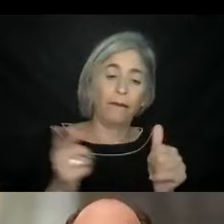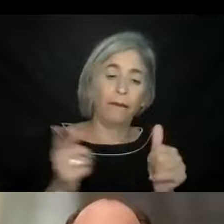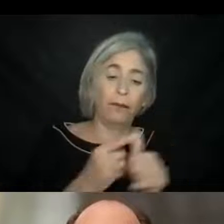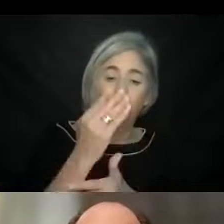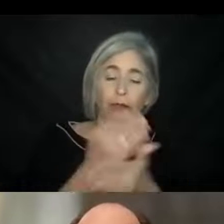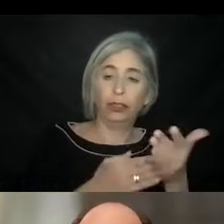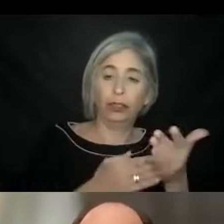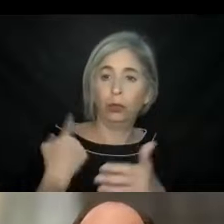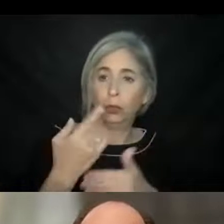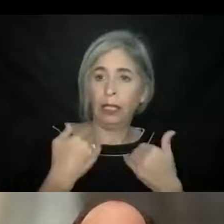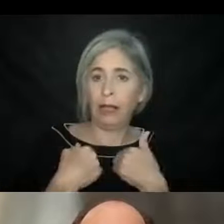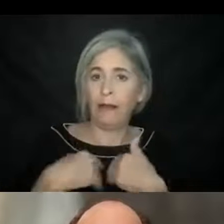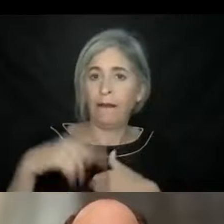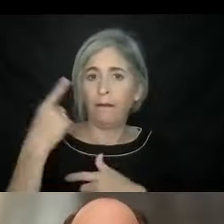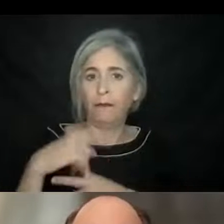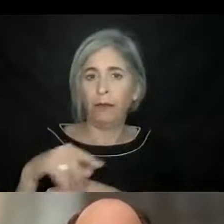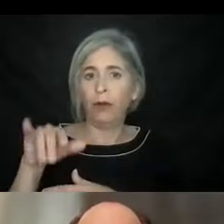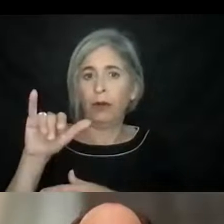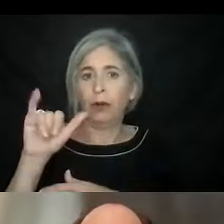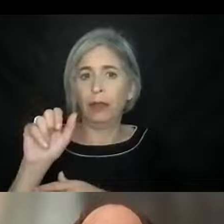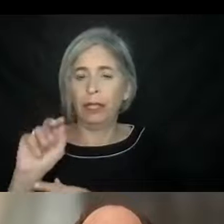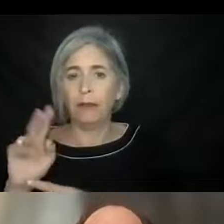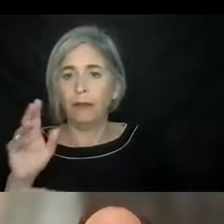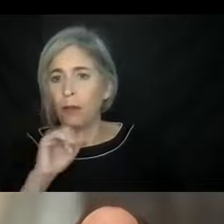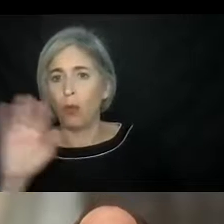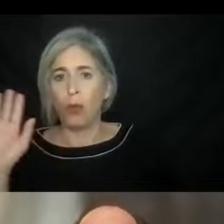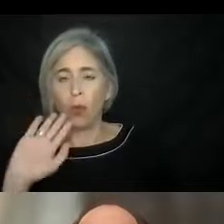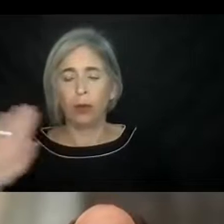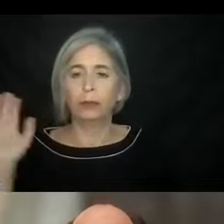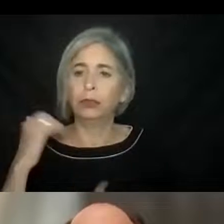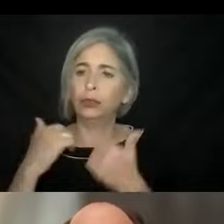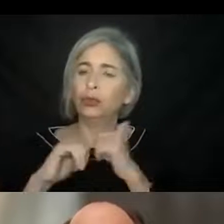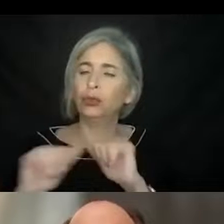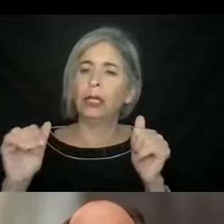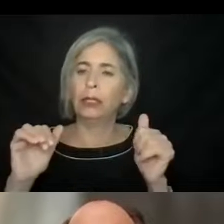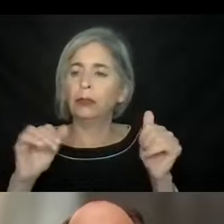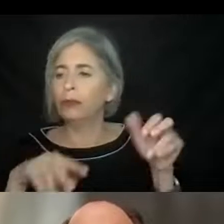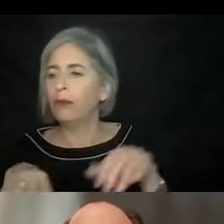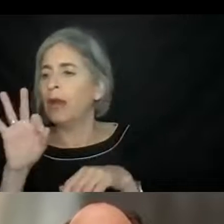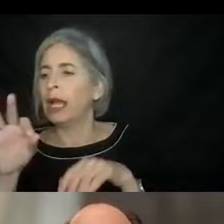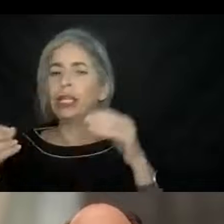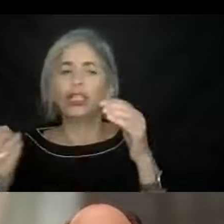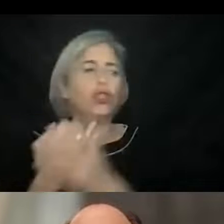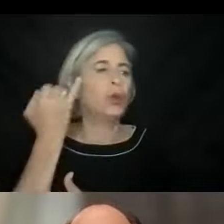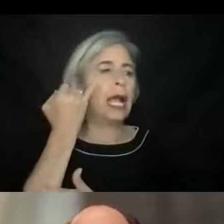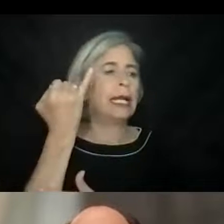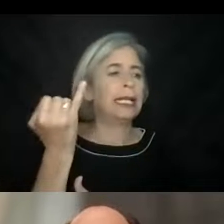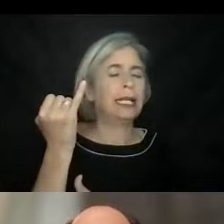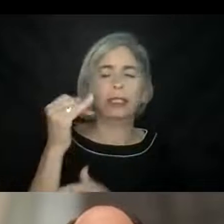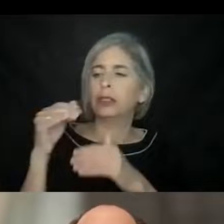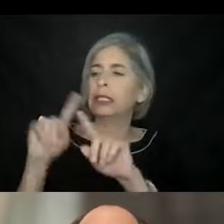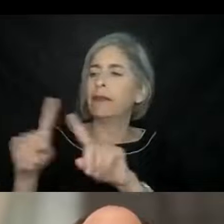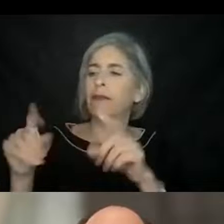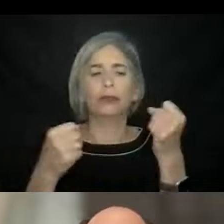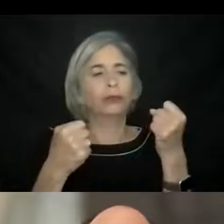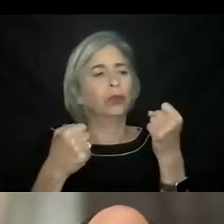had for the end in the old days, to try to explore different ideas of ways of